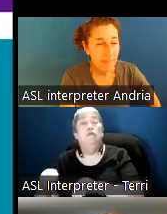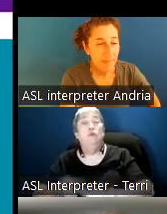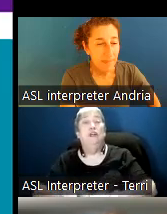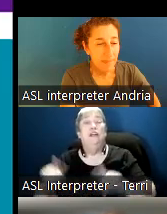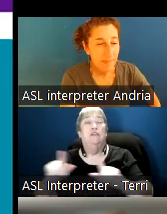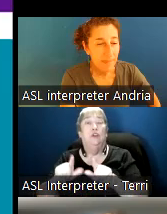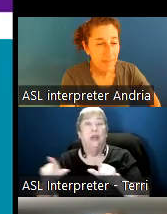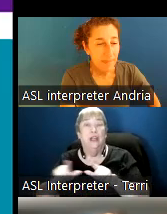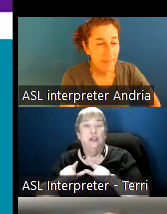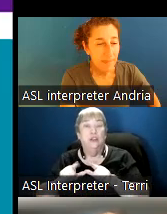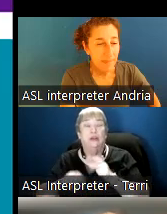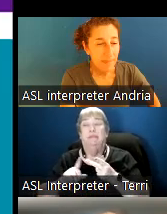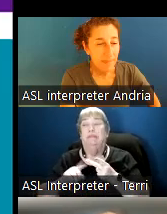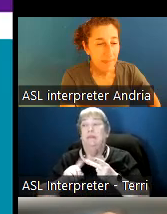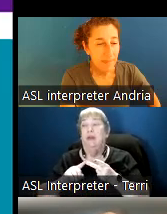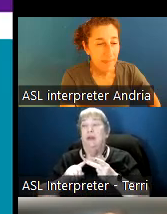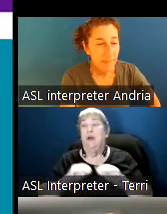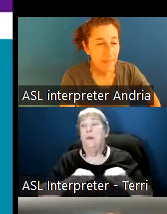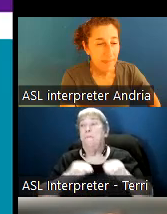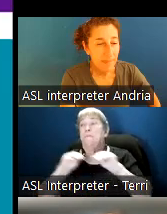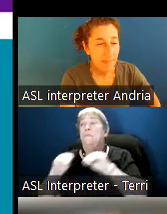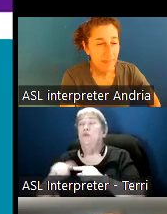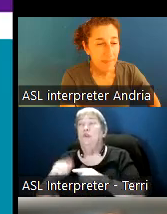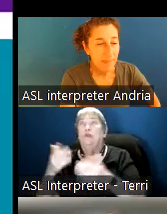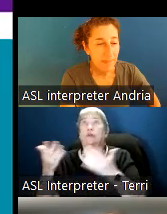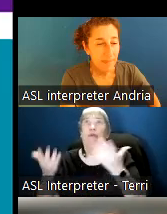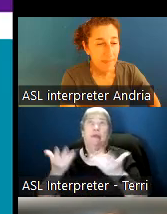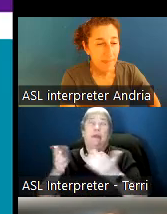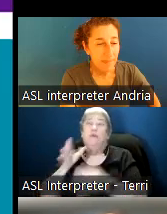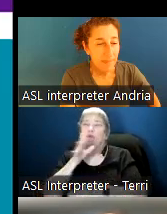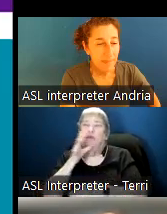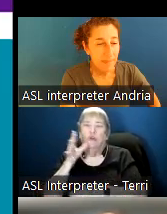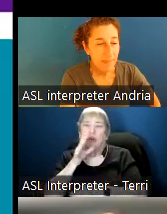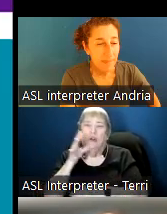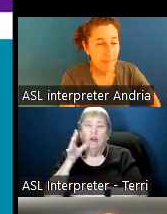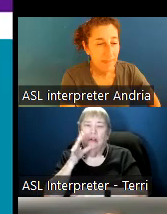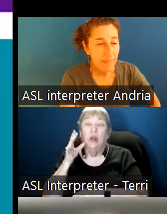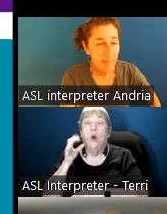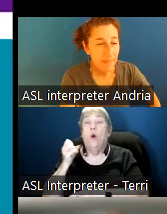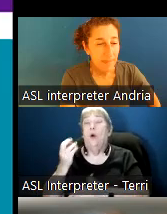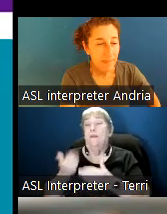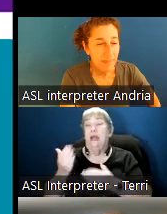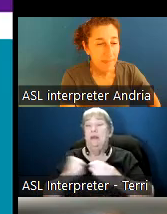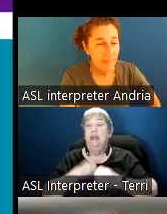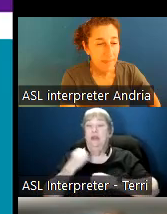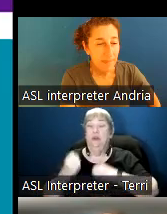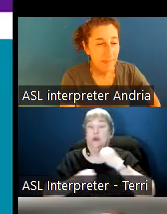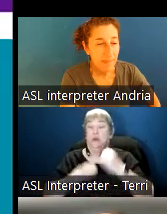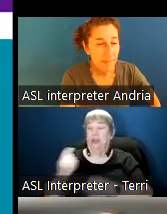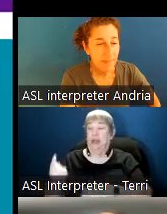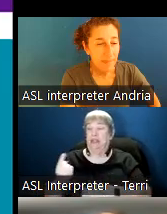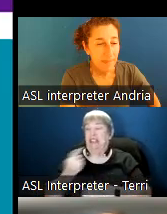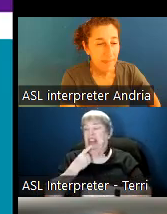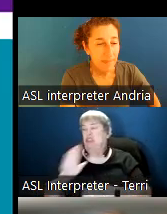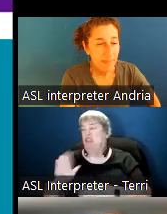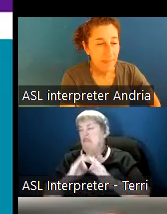or moving them to an area that's very rural, or whether it is simply emotionally isolating them by telling them their family